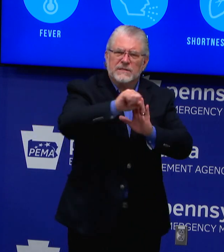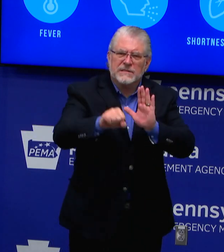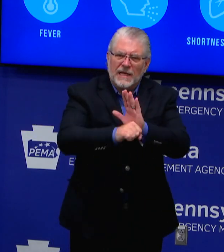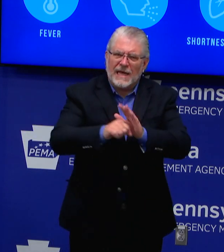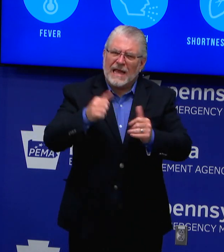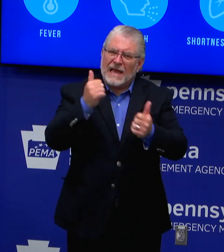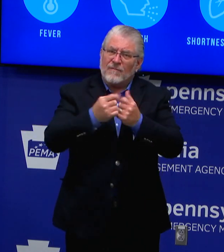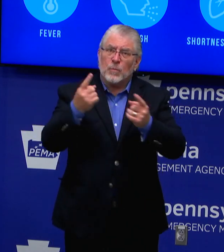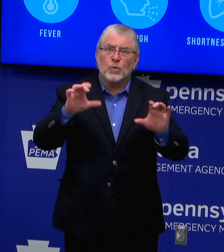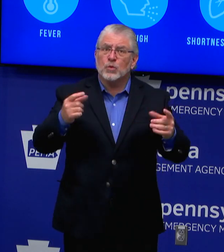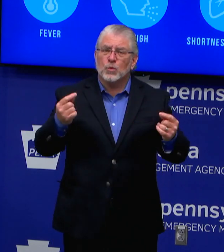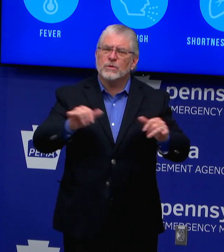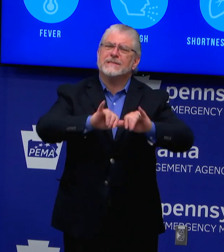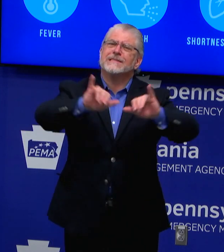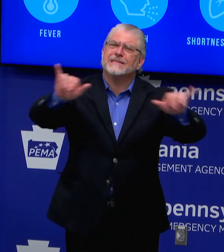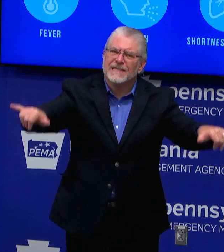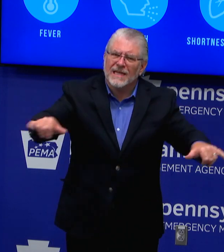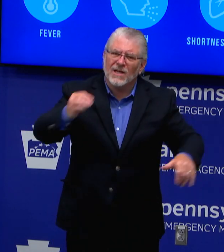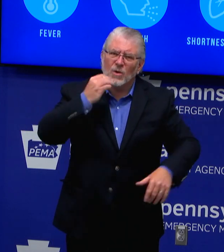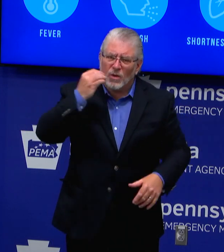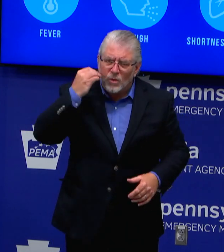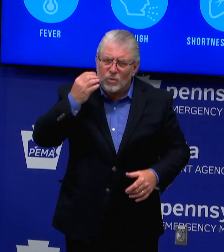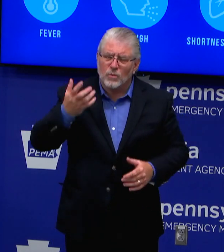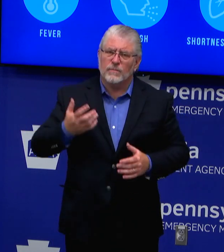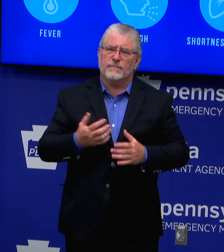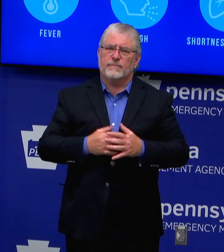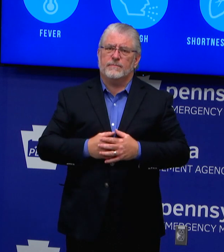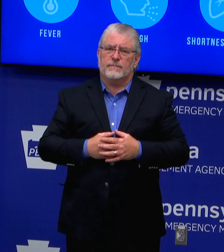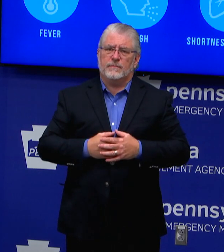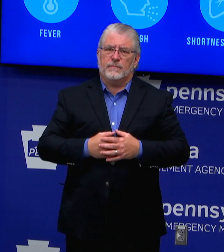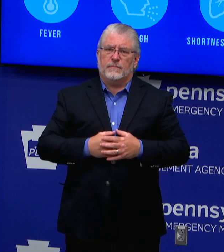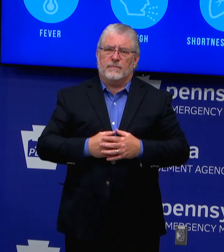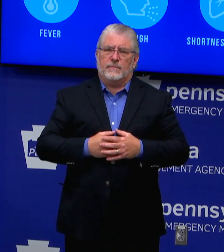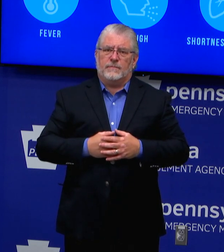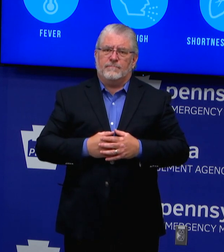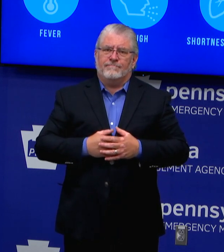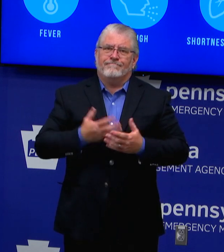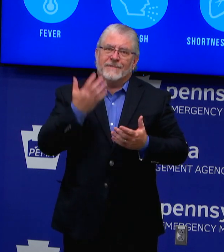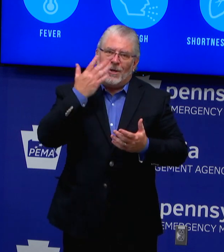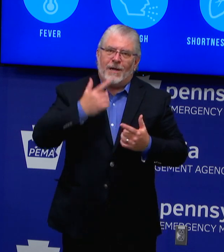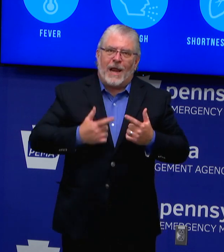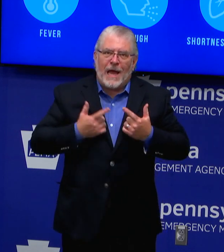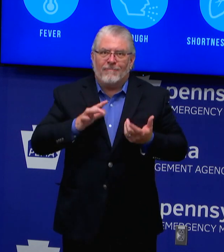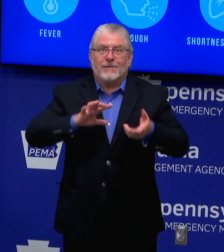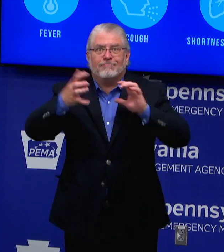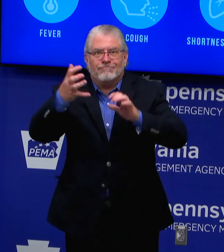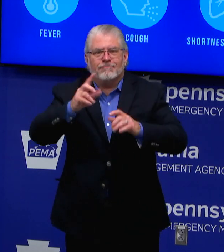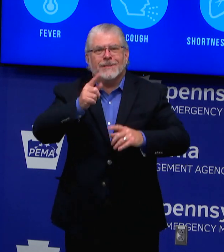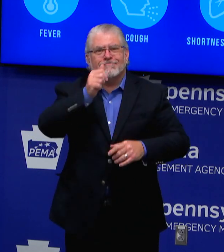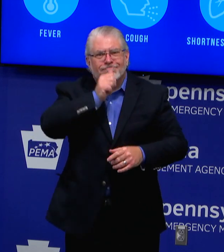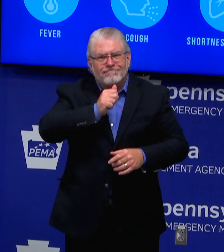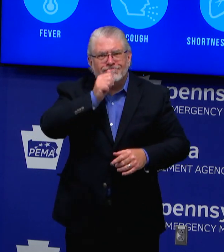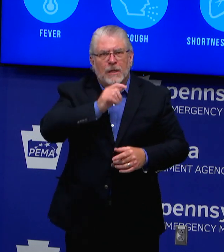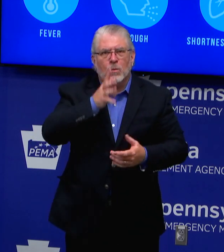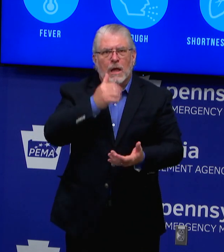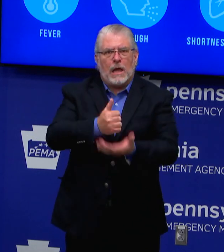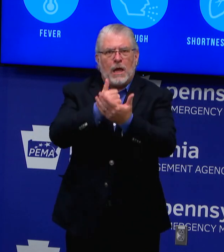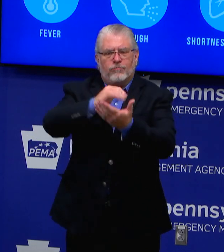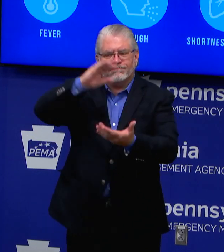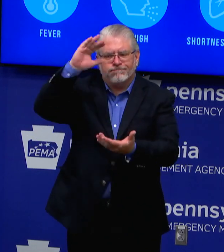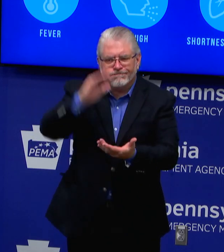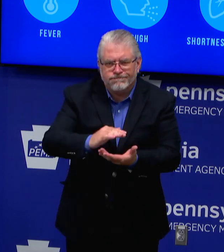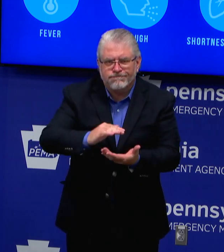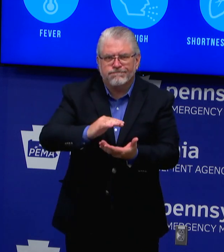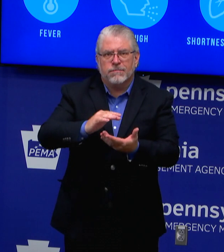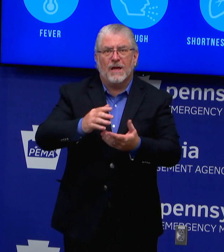home, by actually living this pandemic in a way that reduces the possibility that this